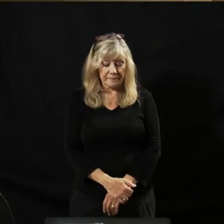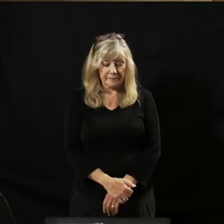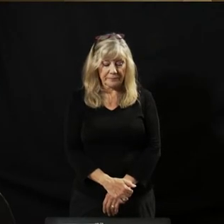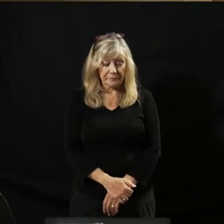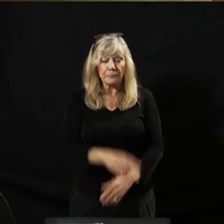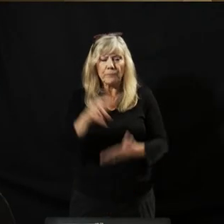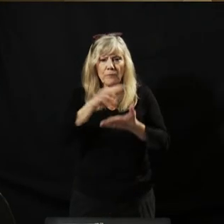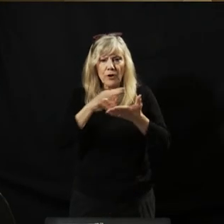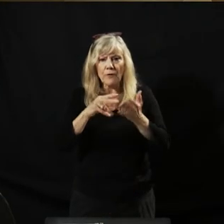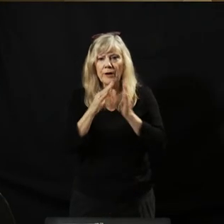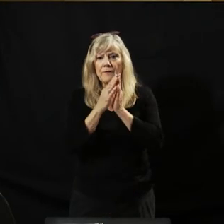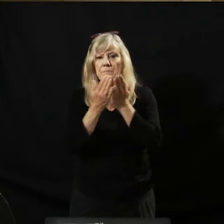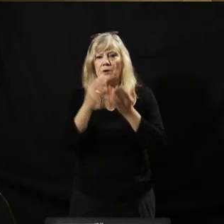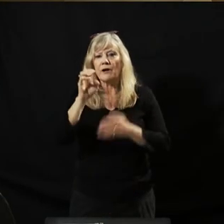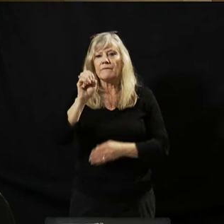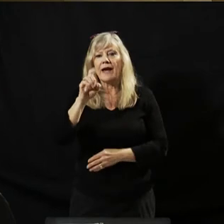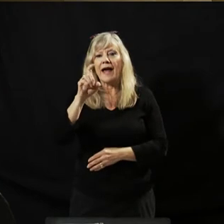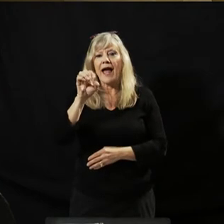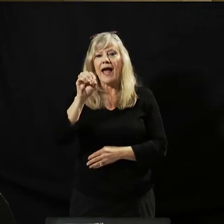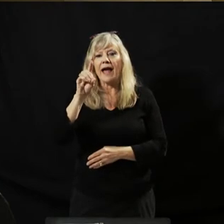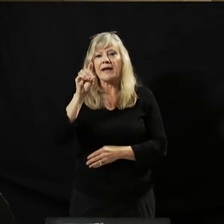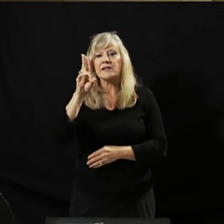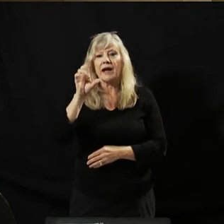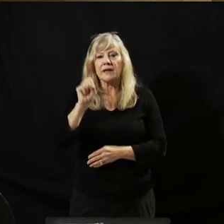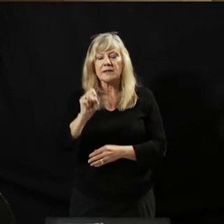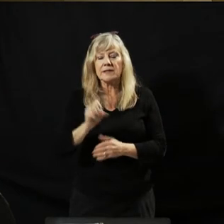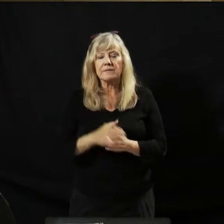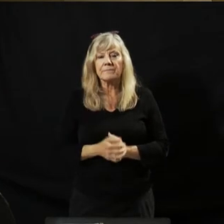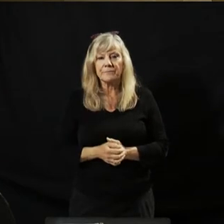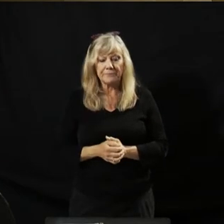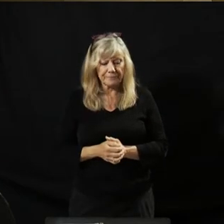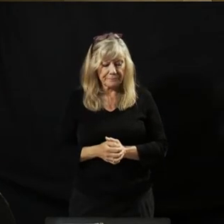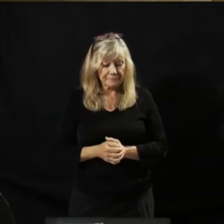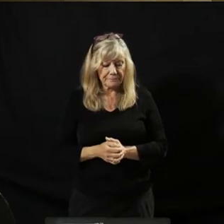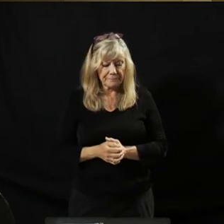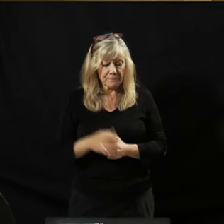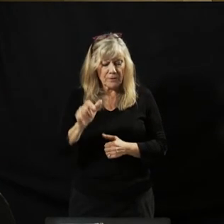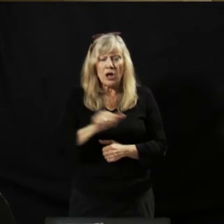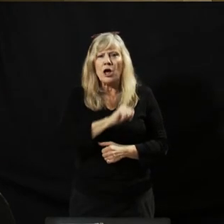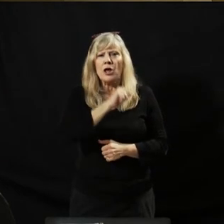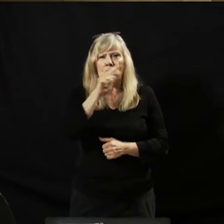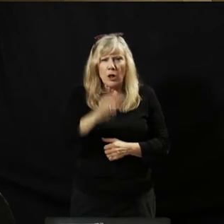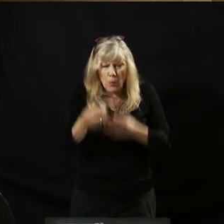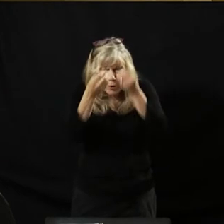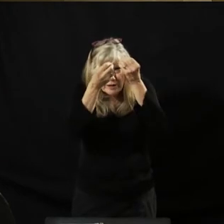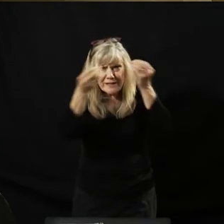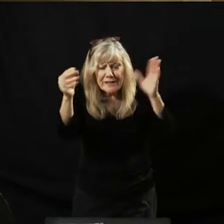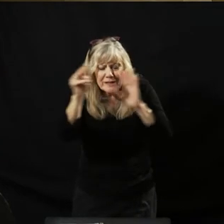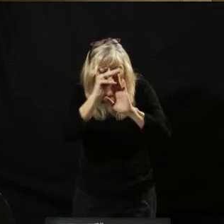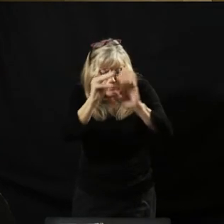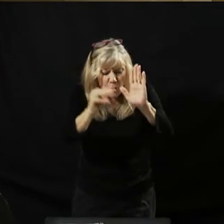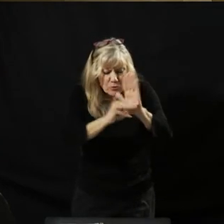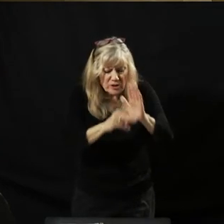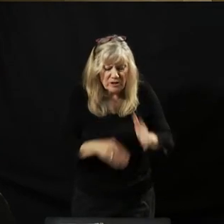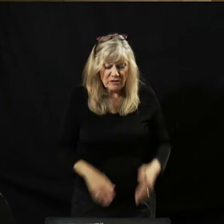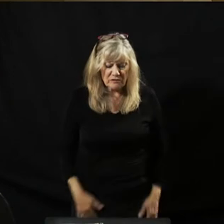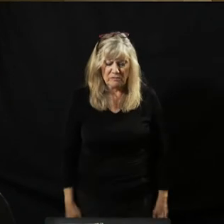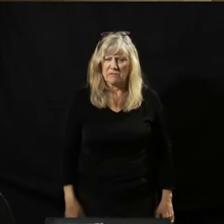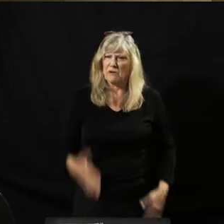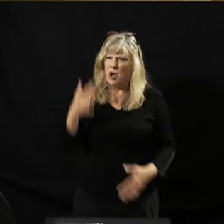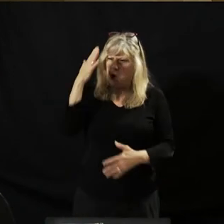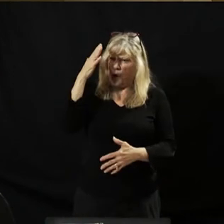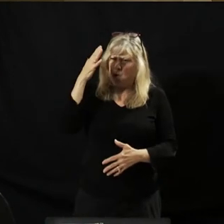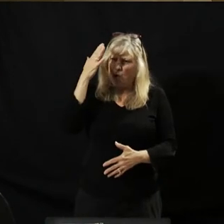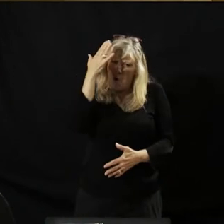A reading from the book of Exodus. The Lord said to Moses, "Why are you crying out to